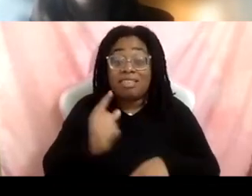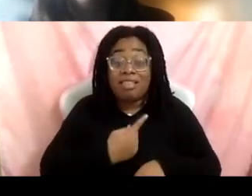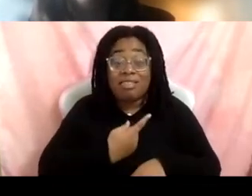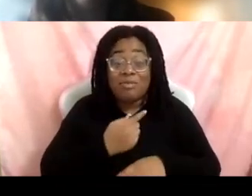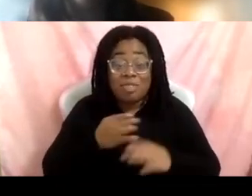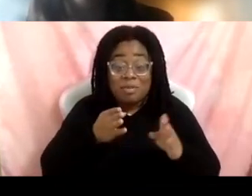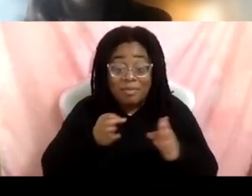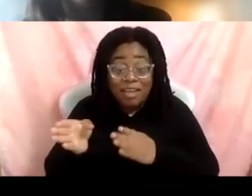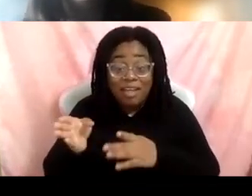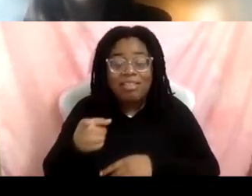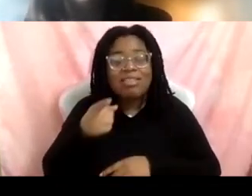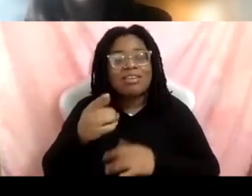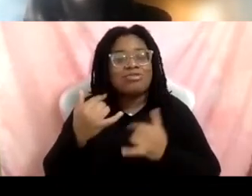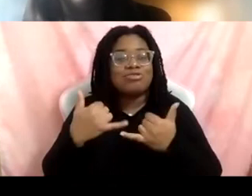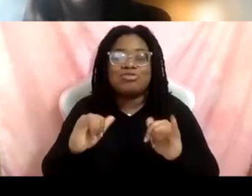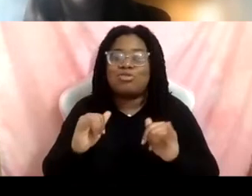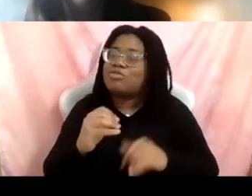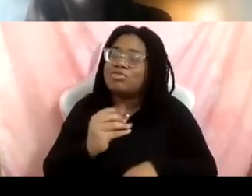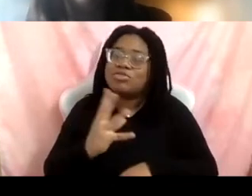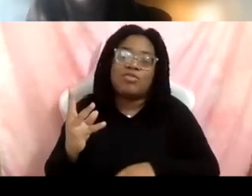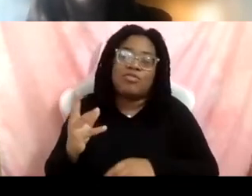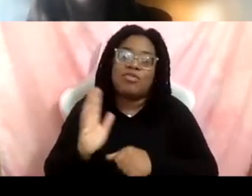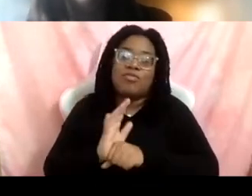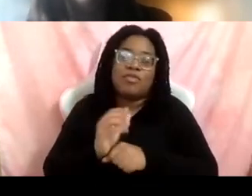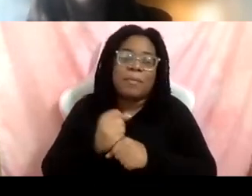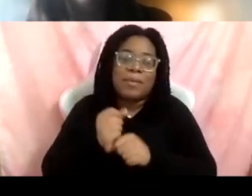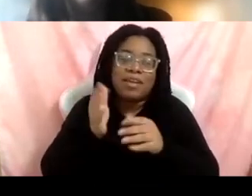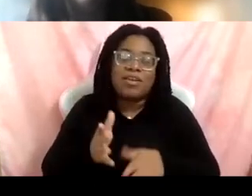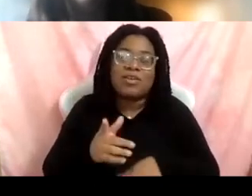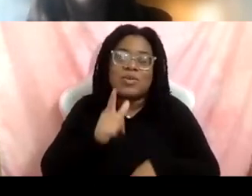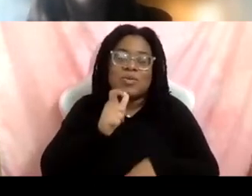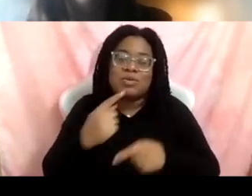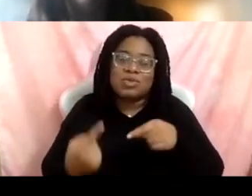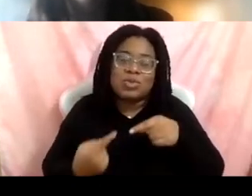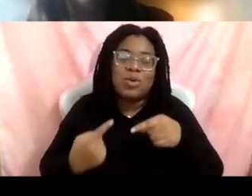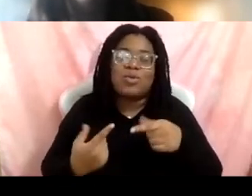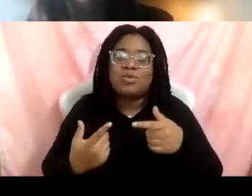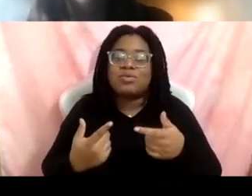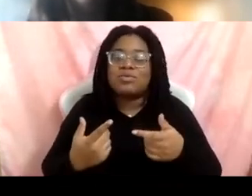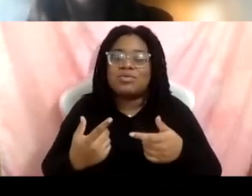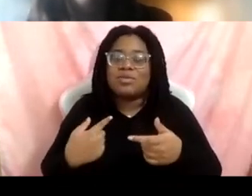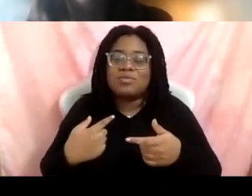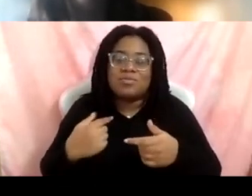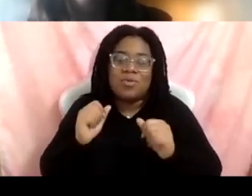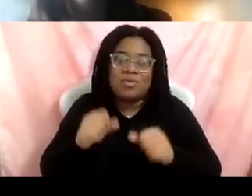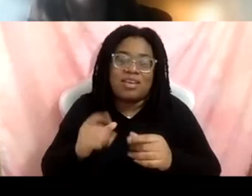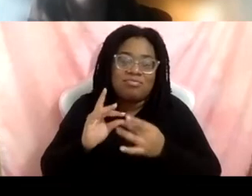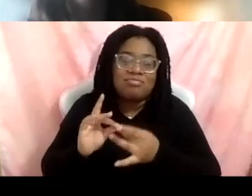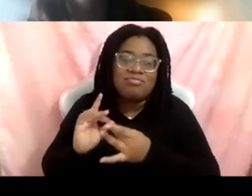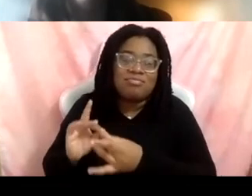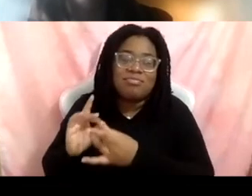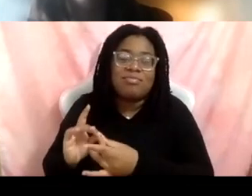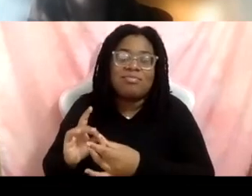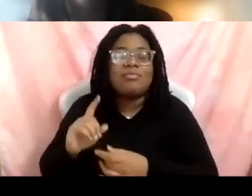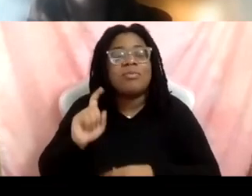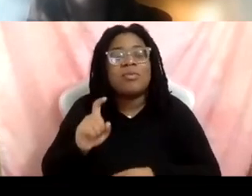path, there is still several filmmakers that have struggles that we can all relate to. And we have to